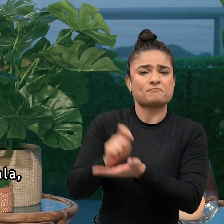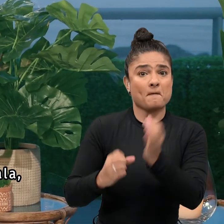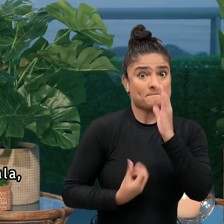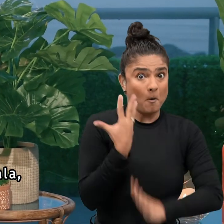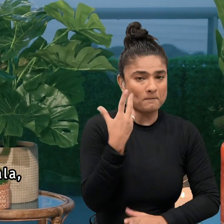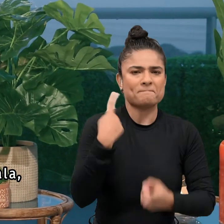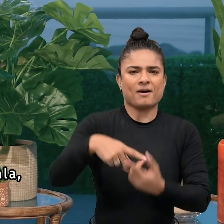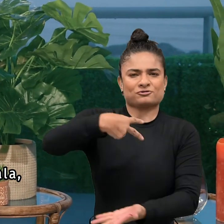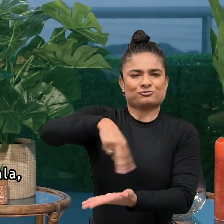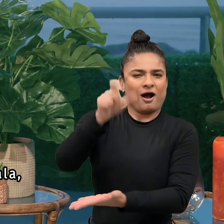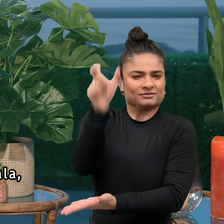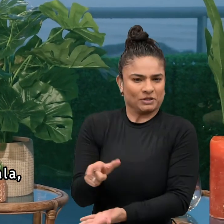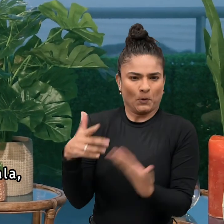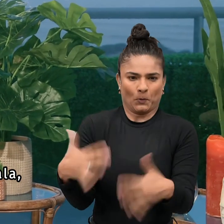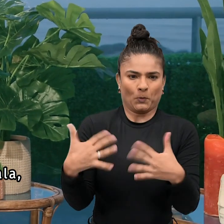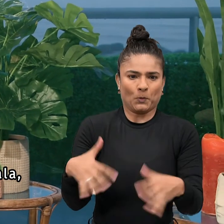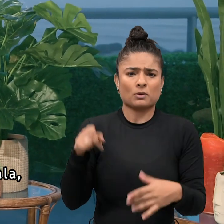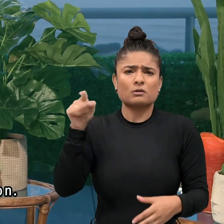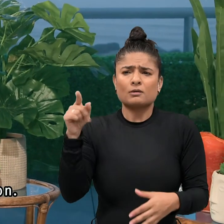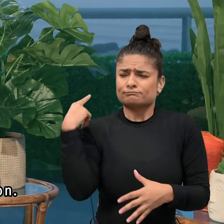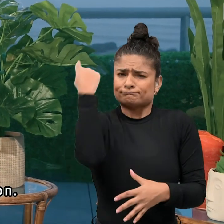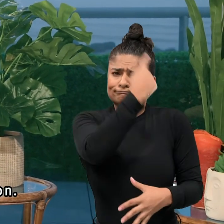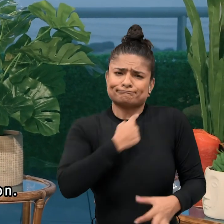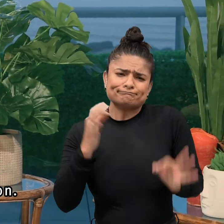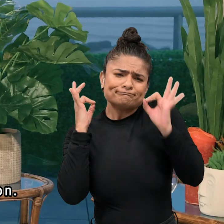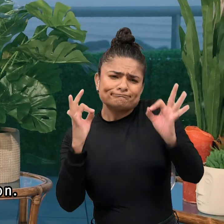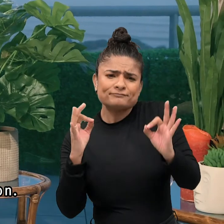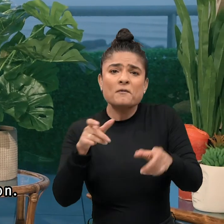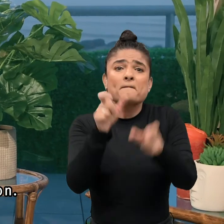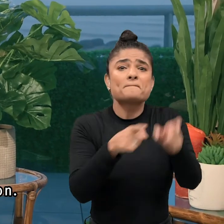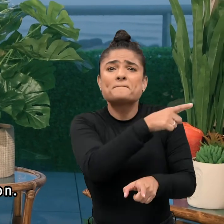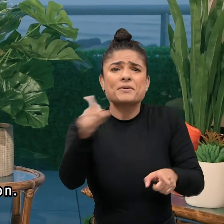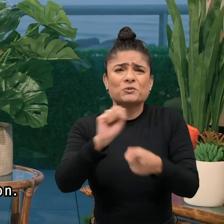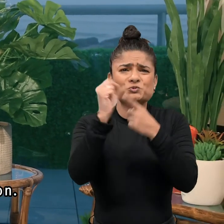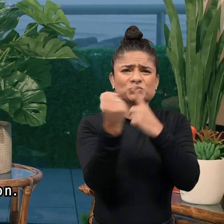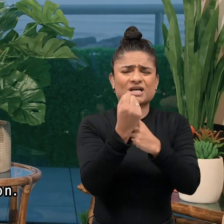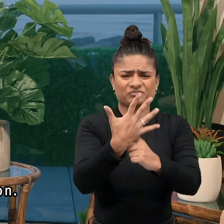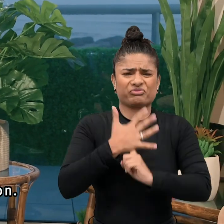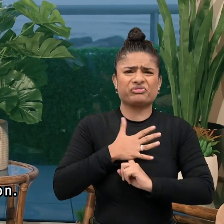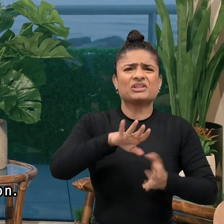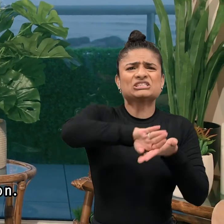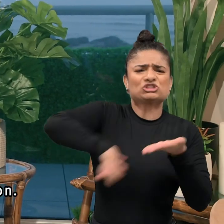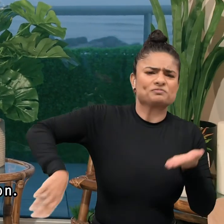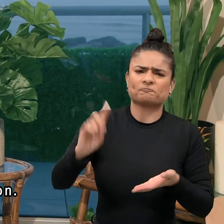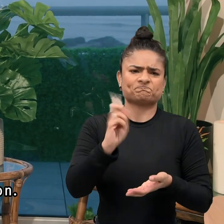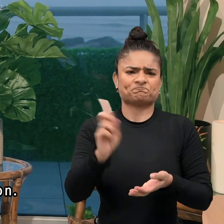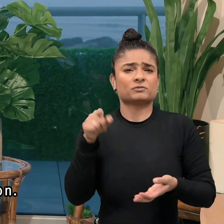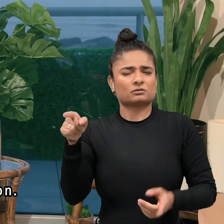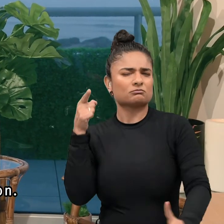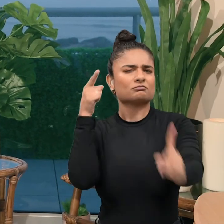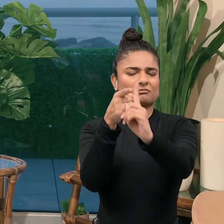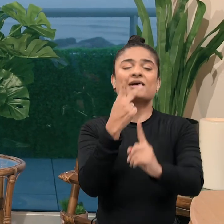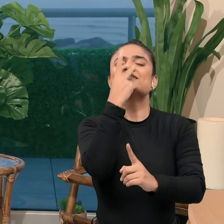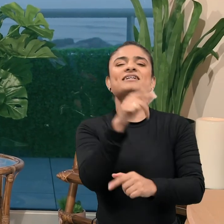talentvolle Daphne Twala, 'n digter en danser. Haar gedigte was vir haar 'n manier om die diskriminasie van die samelewing te